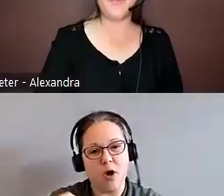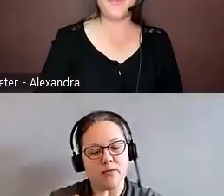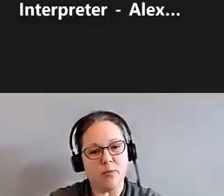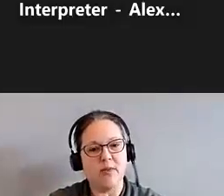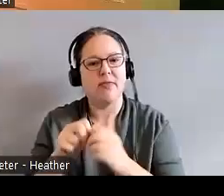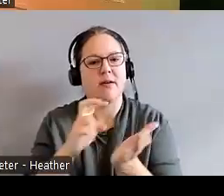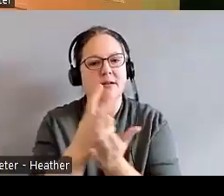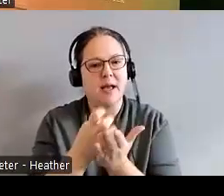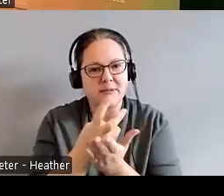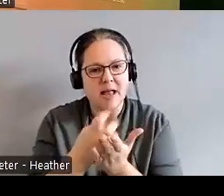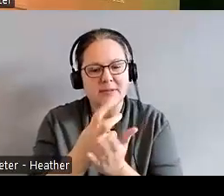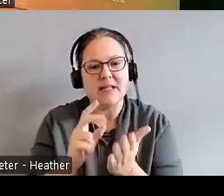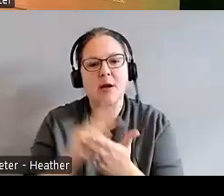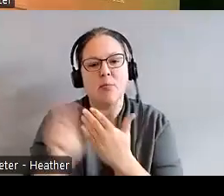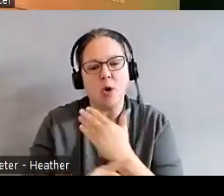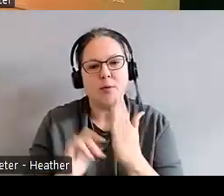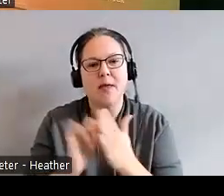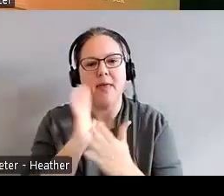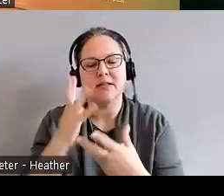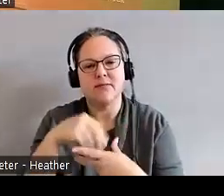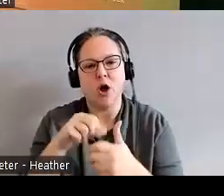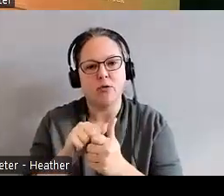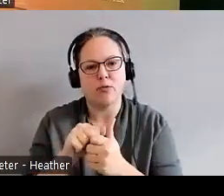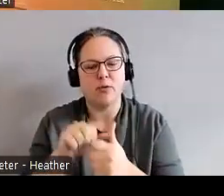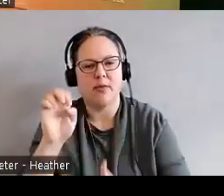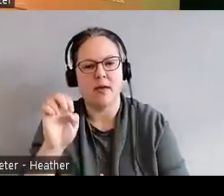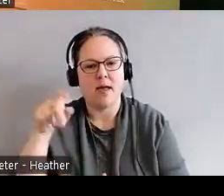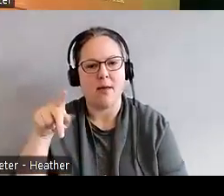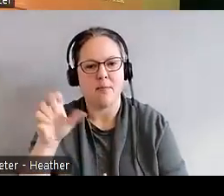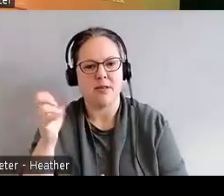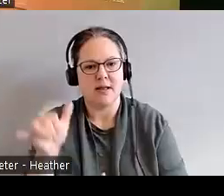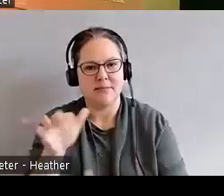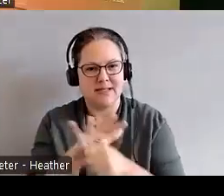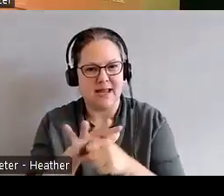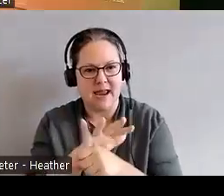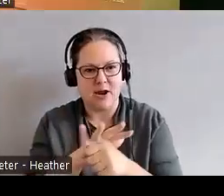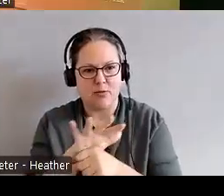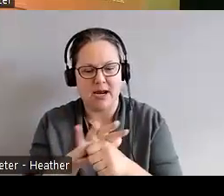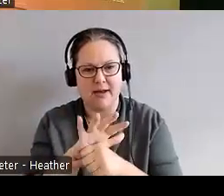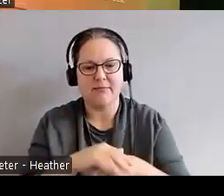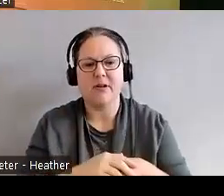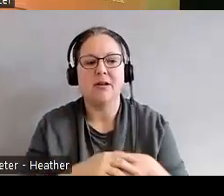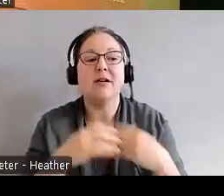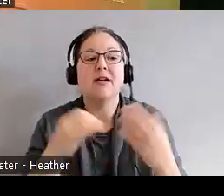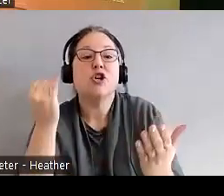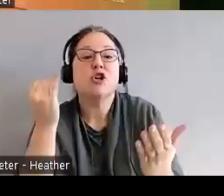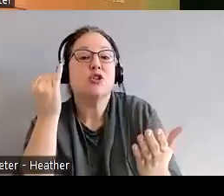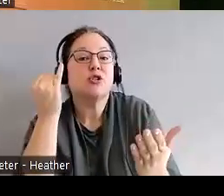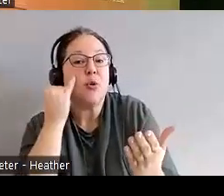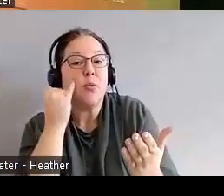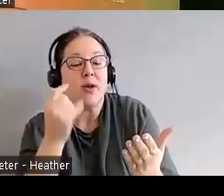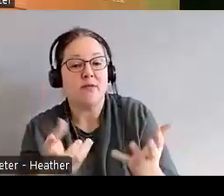the pseudo-epilepsy related area. So, if we want to, we can just group them